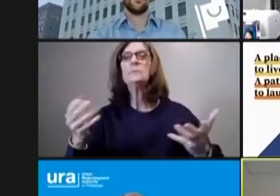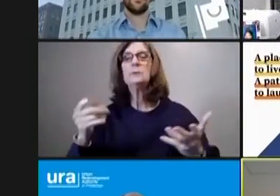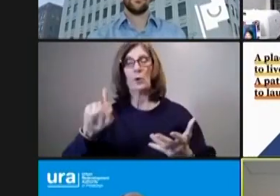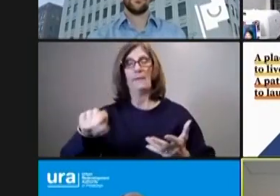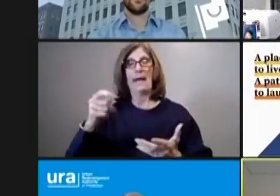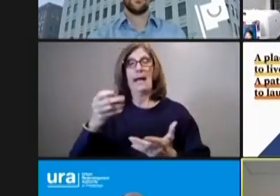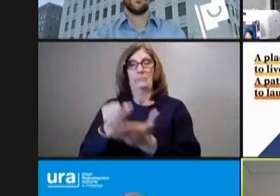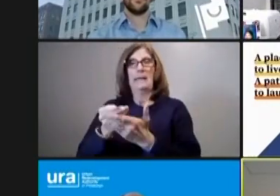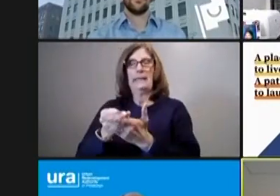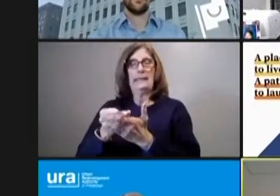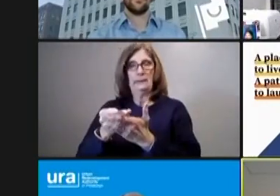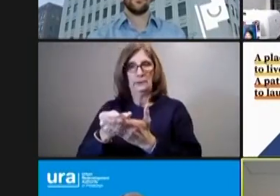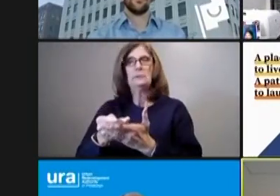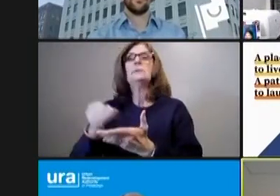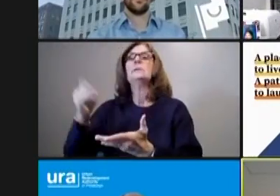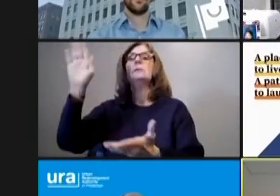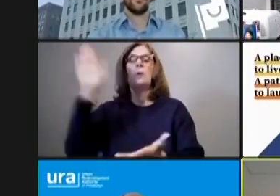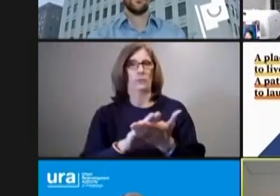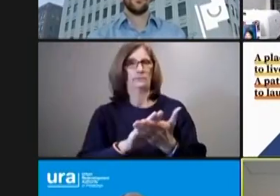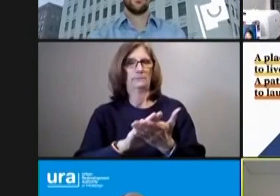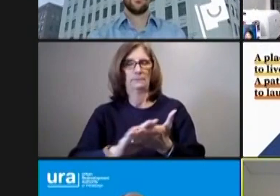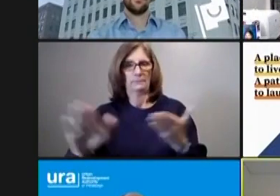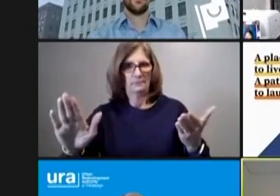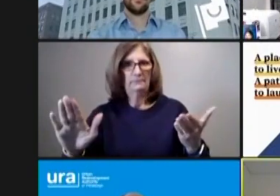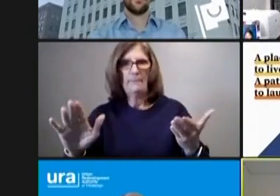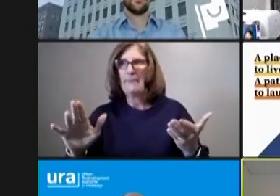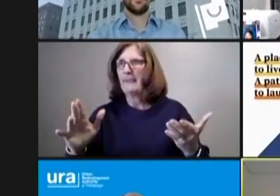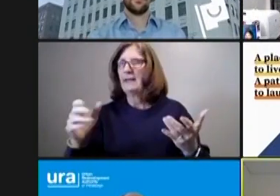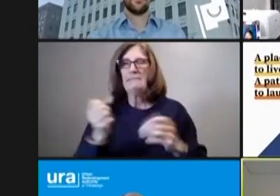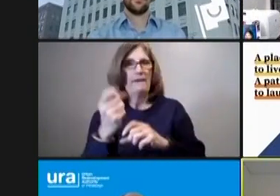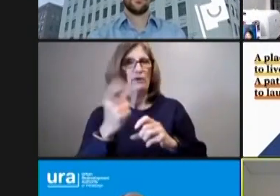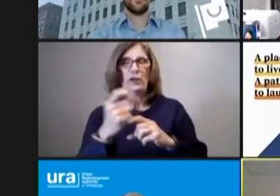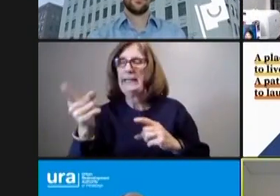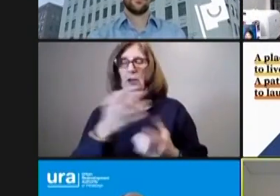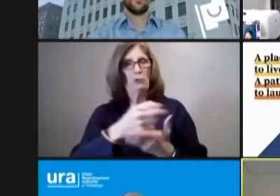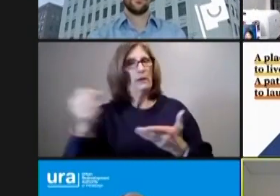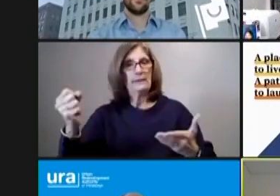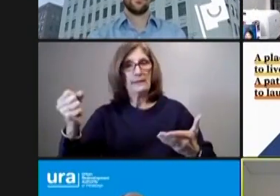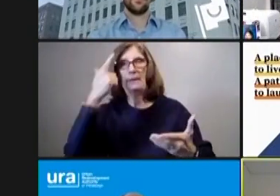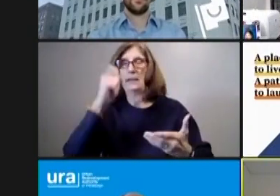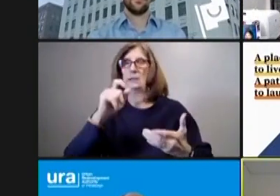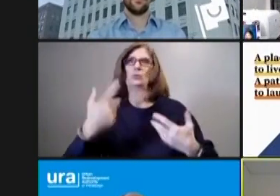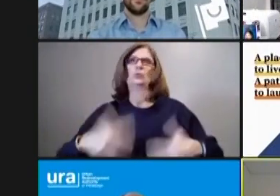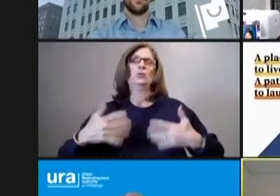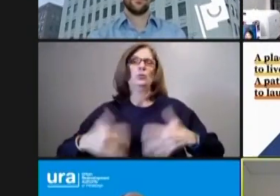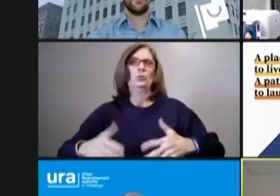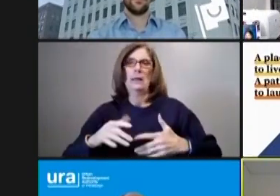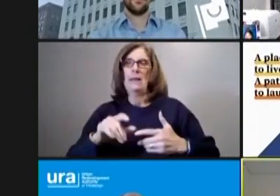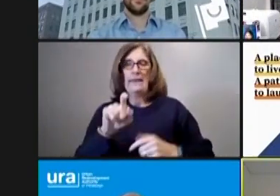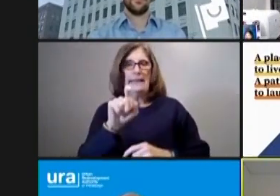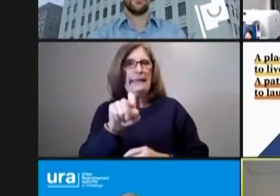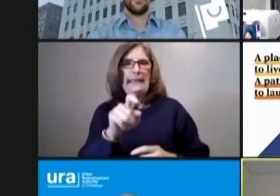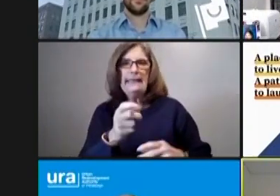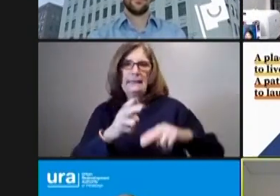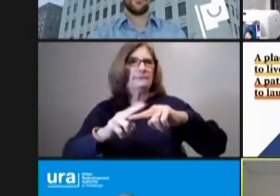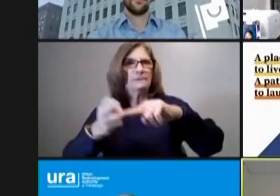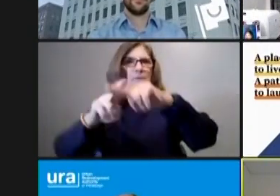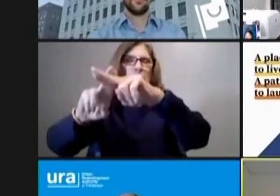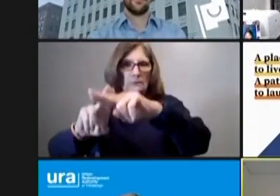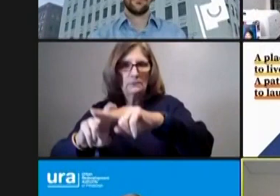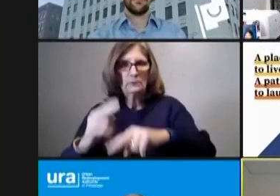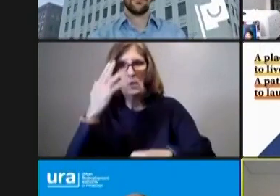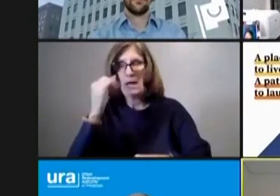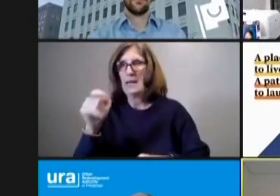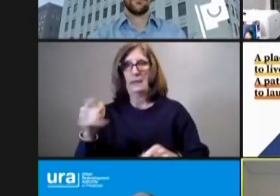out every year because it is a finite amount of money and the need is great. And unfortunately, the need is becoming greater by the day because we are